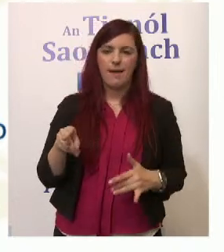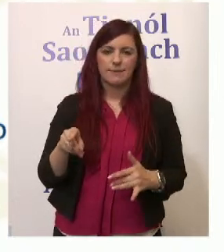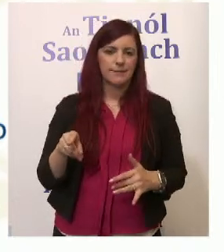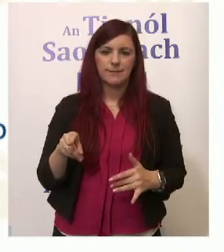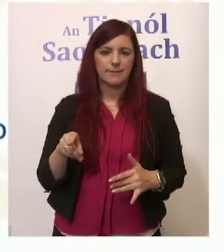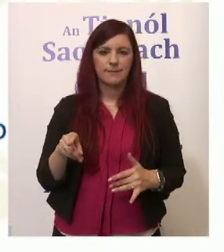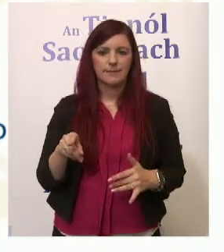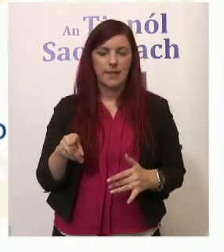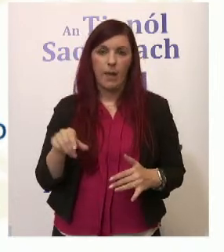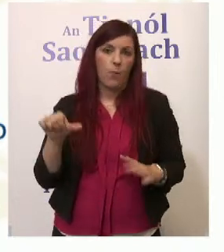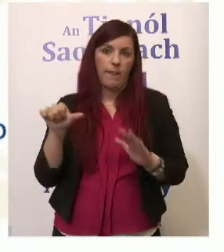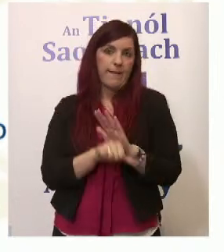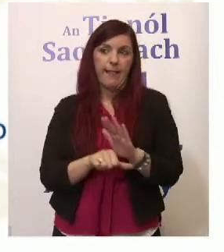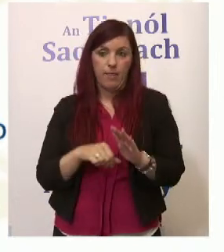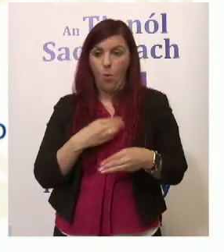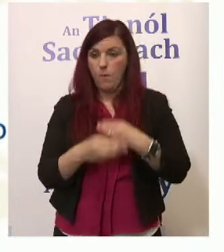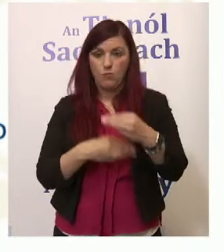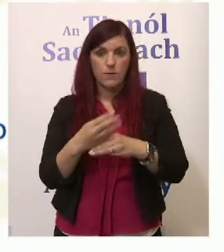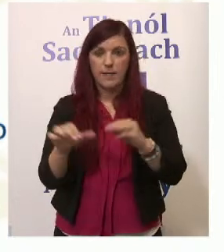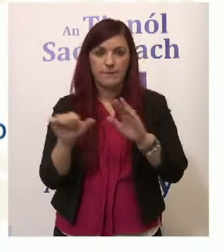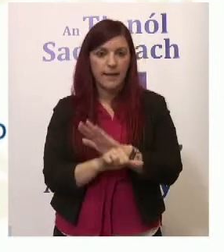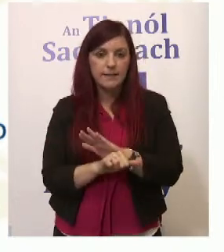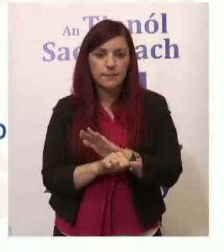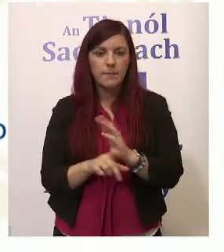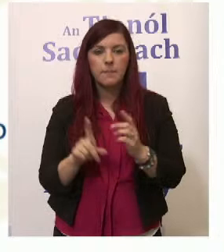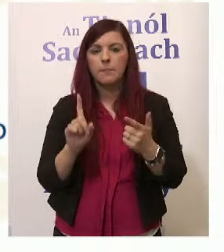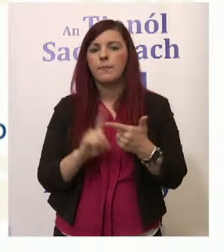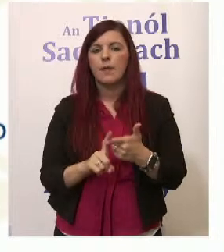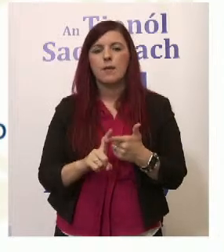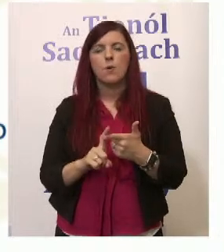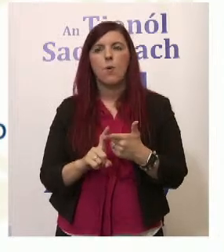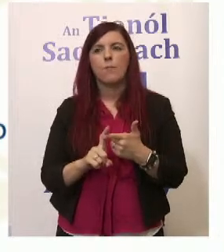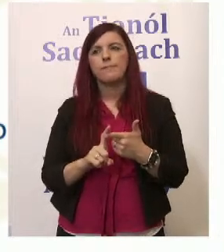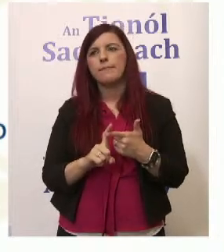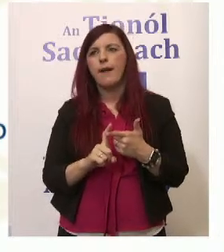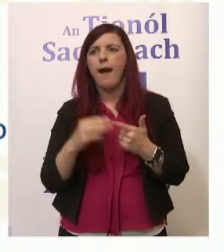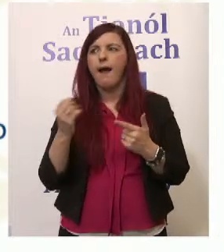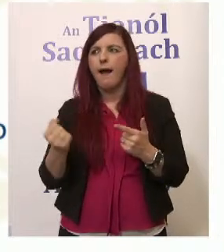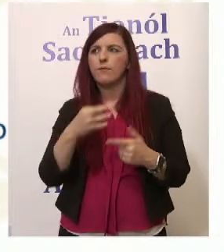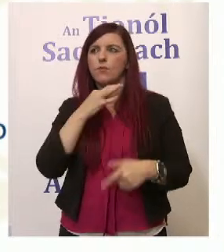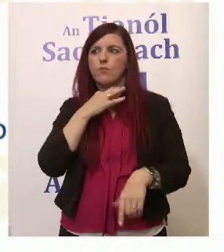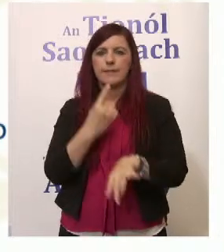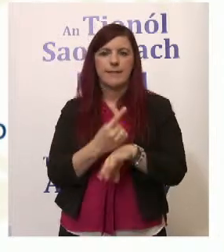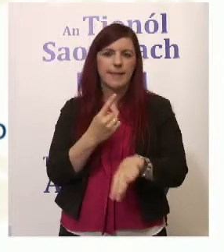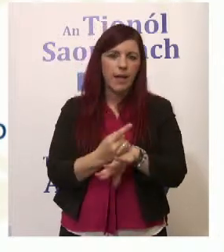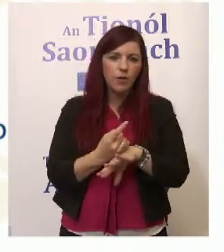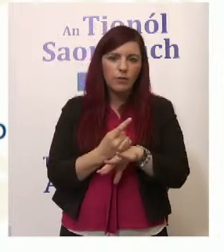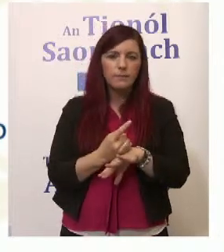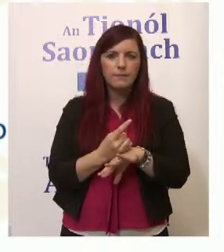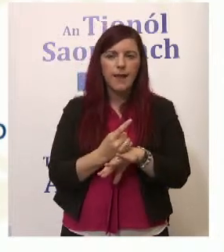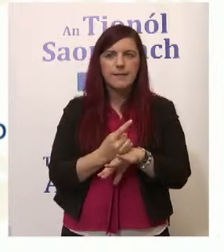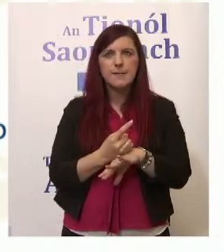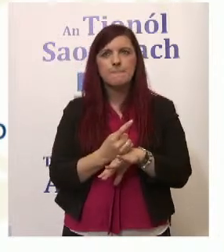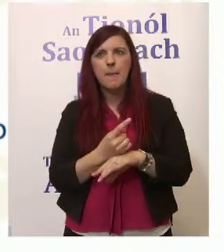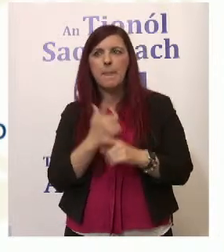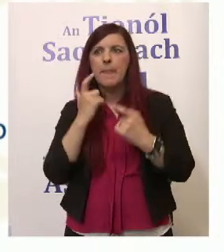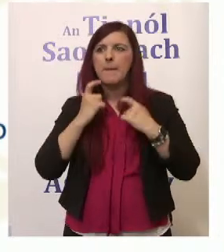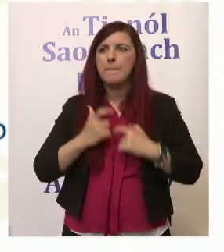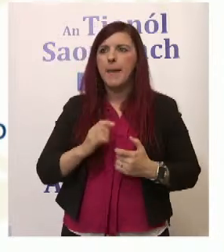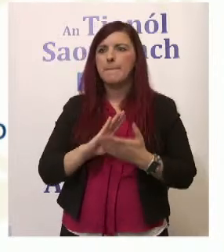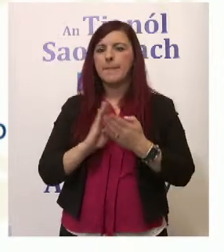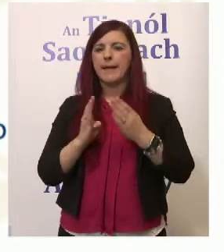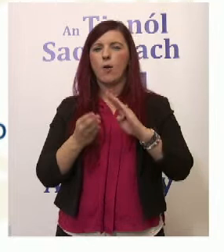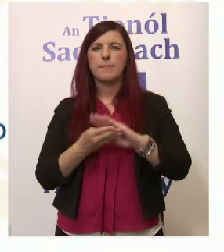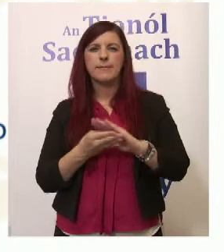this process will have failed. All our chambers acknowledge that there is a risk that these mayors could become, you know, seats of